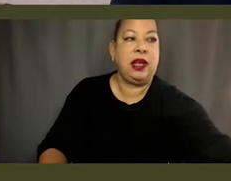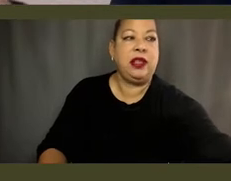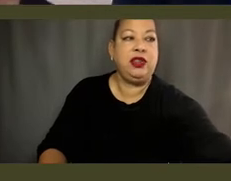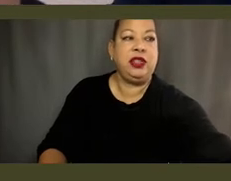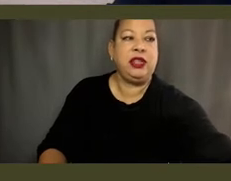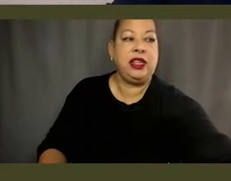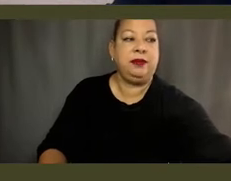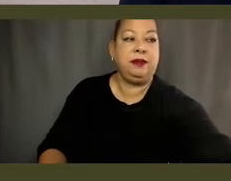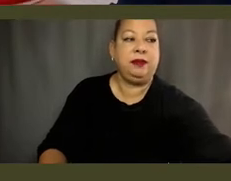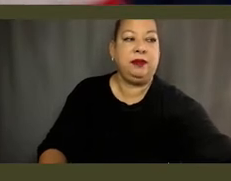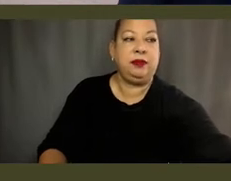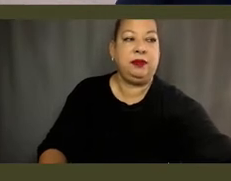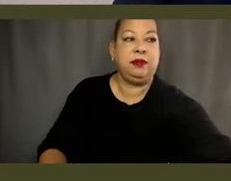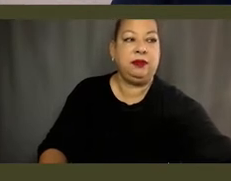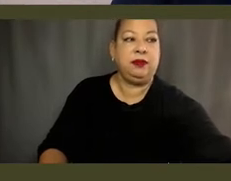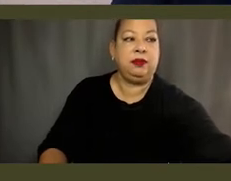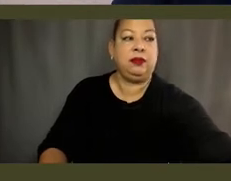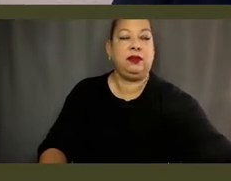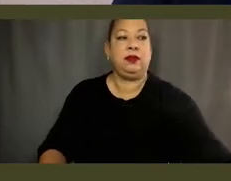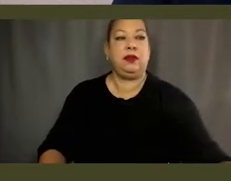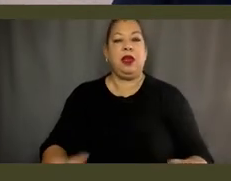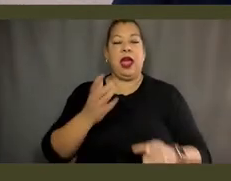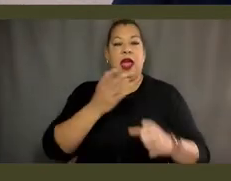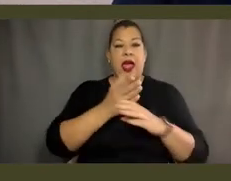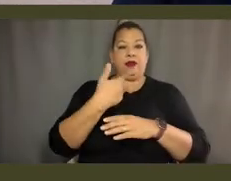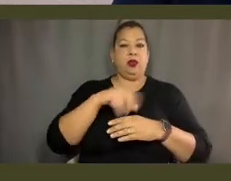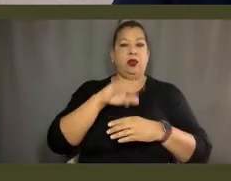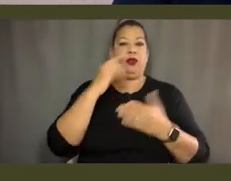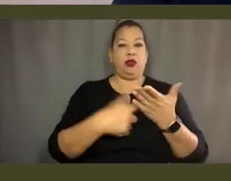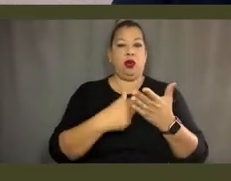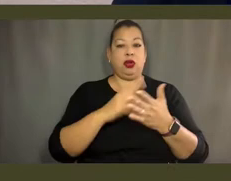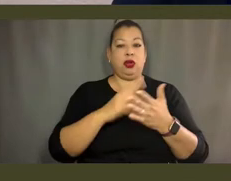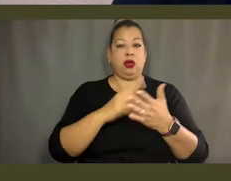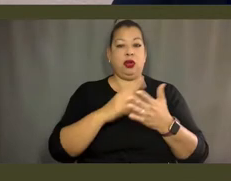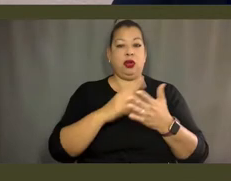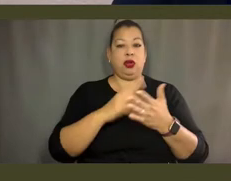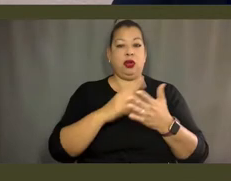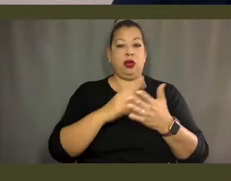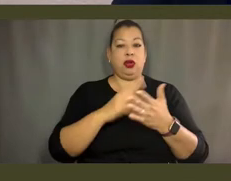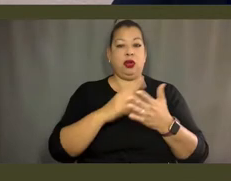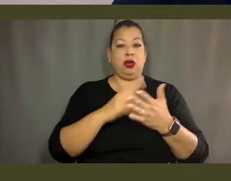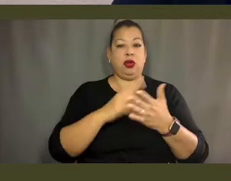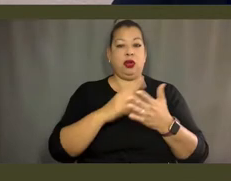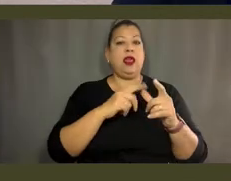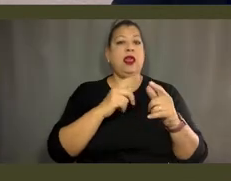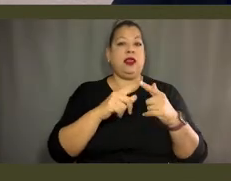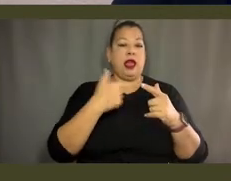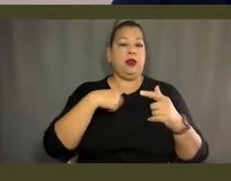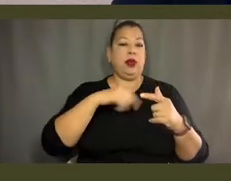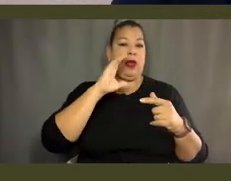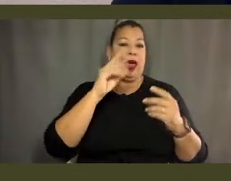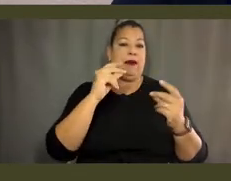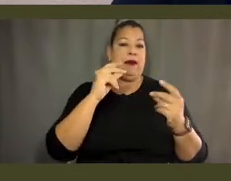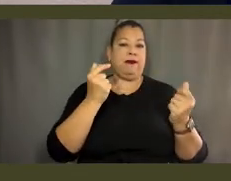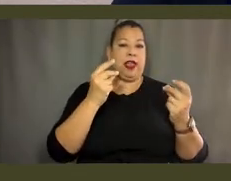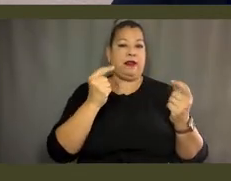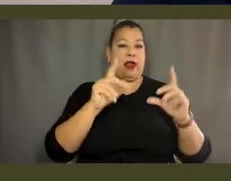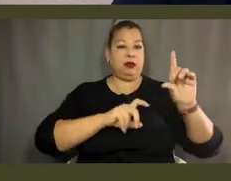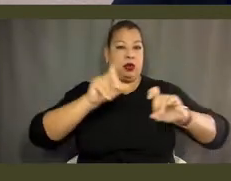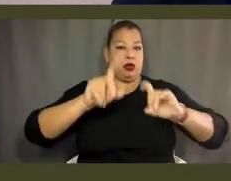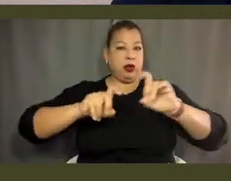away. And after we've talked about all three topics, there'll be a lightning round of quickfire questions to cover things that may not have come